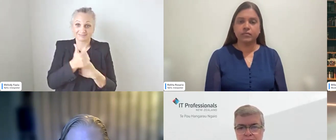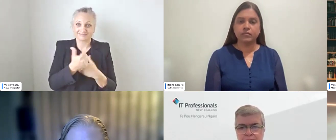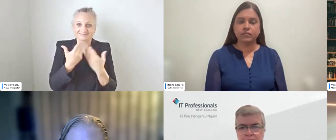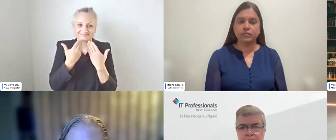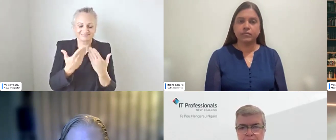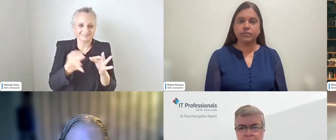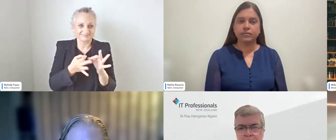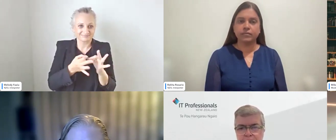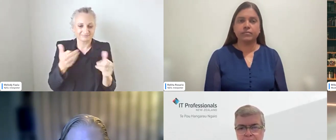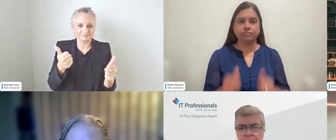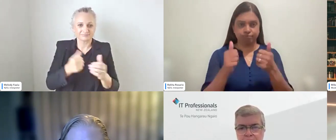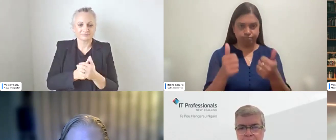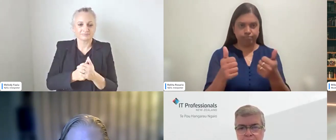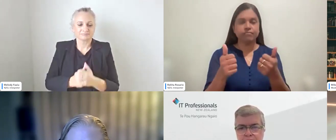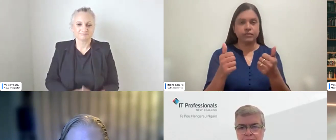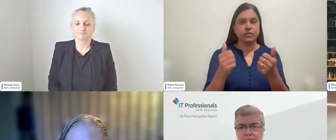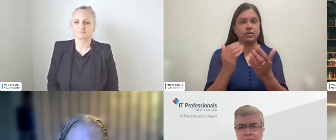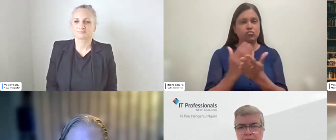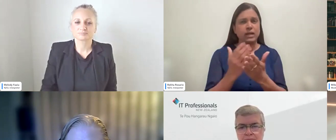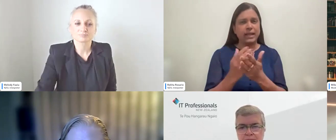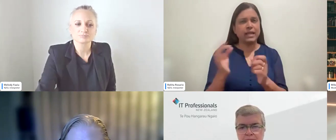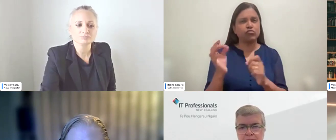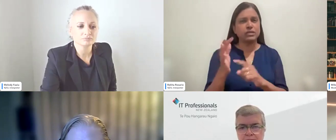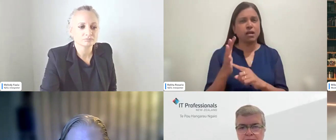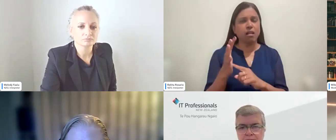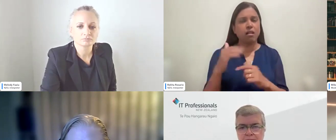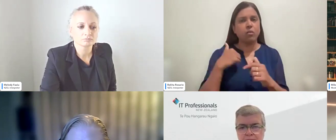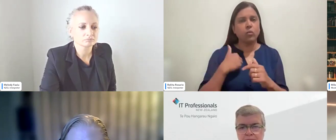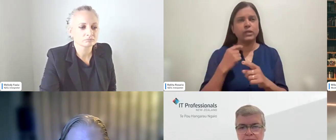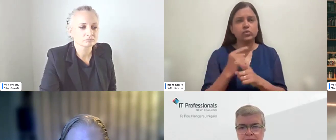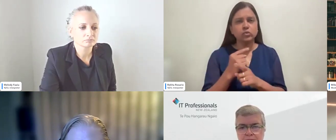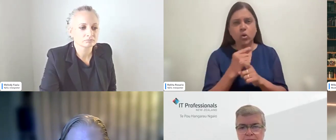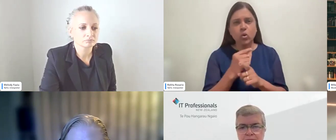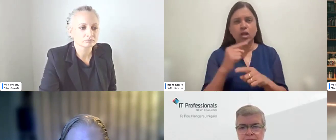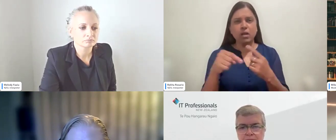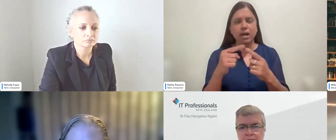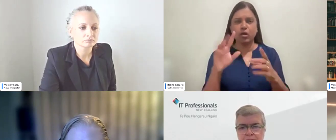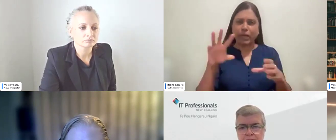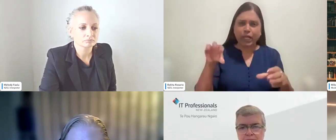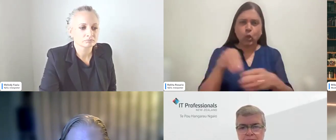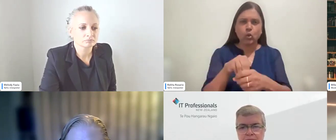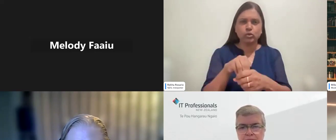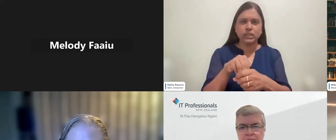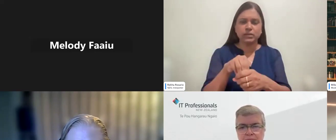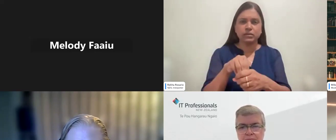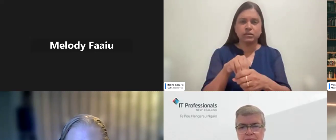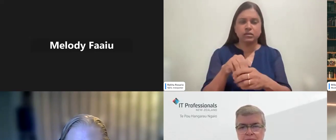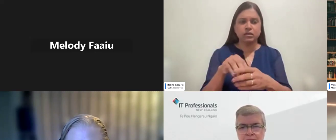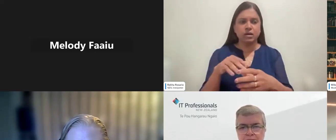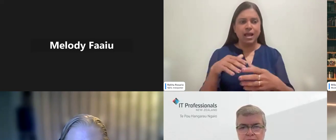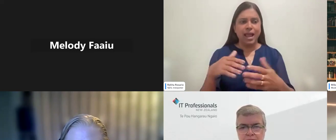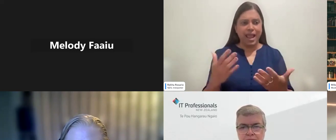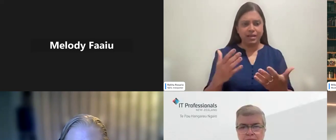it's really critical that we talk about inclusion and the right to include and the importance of